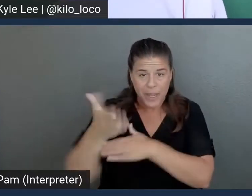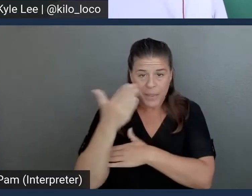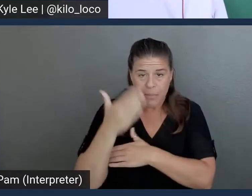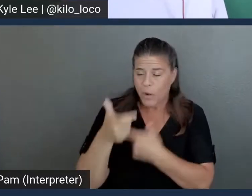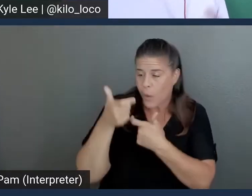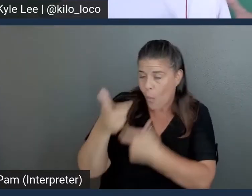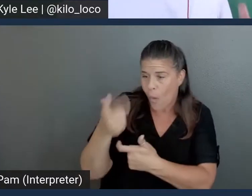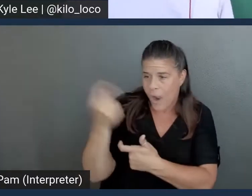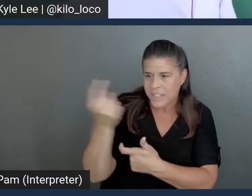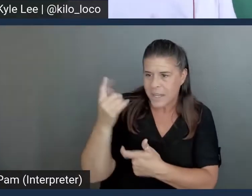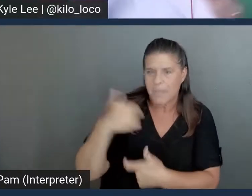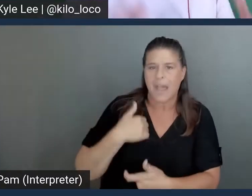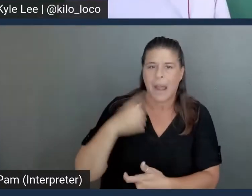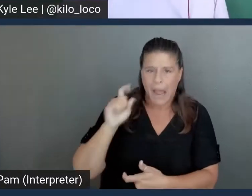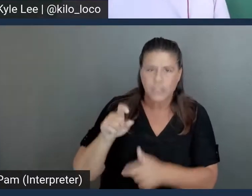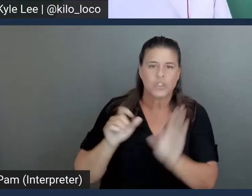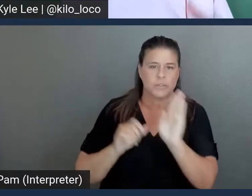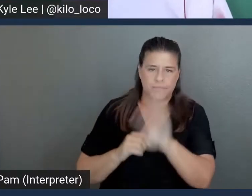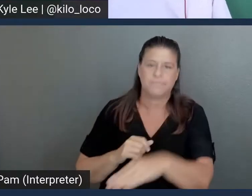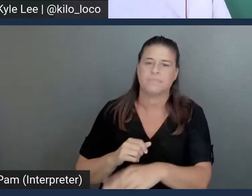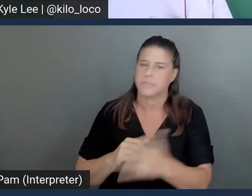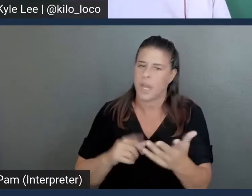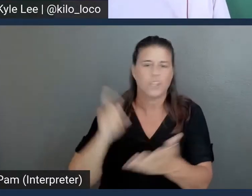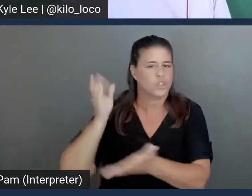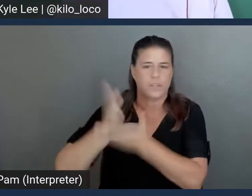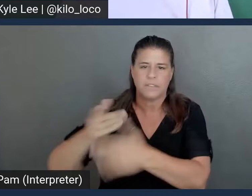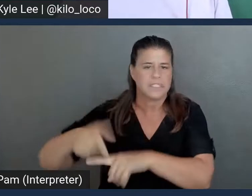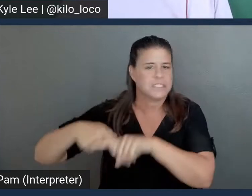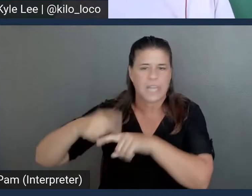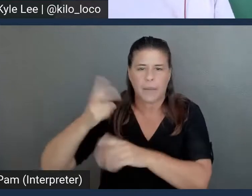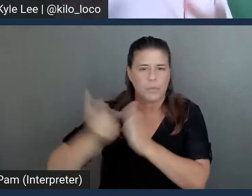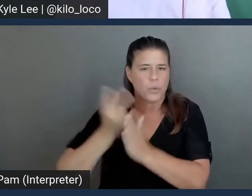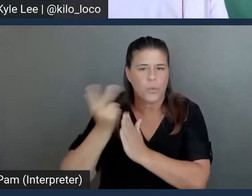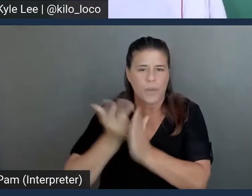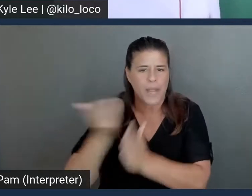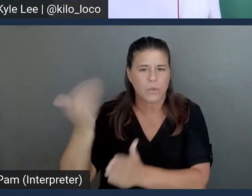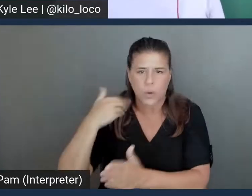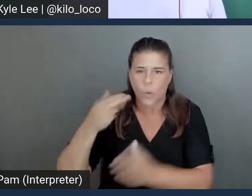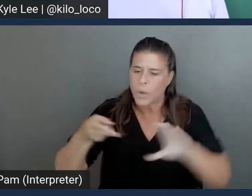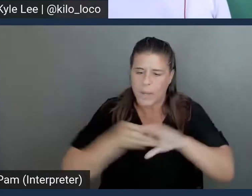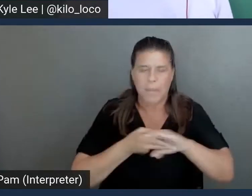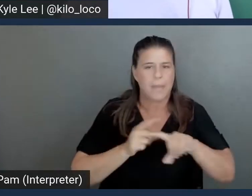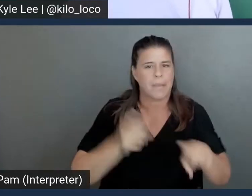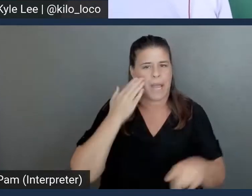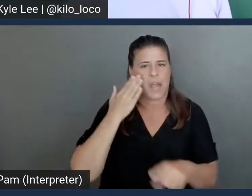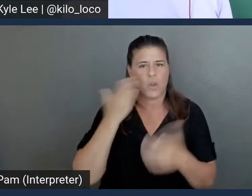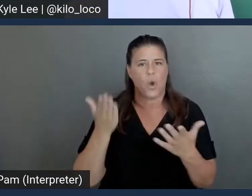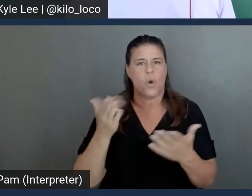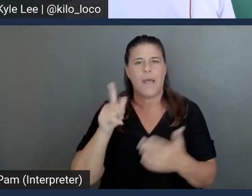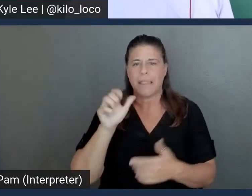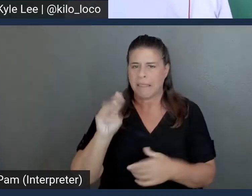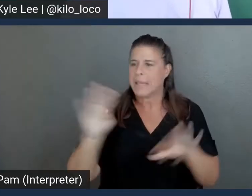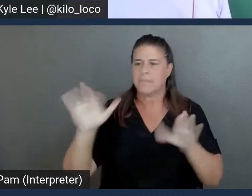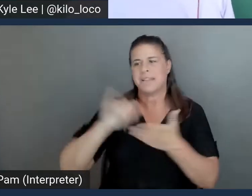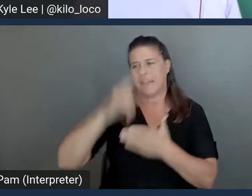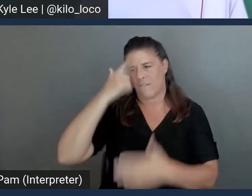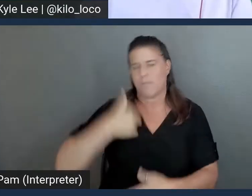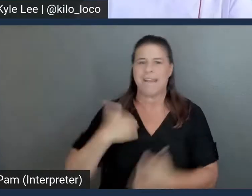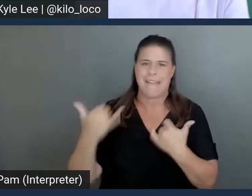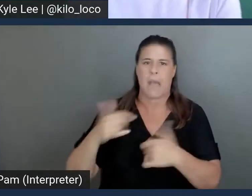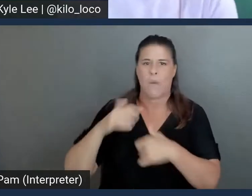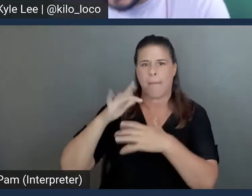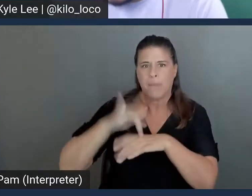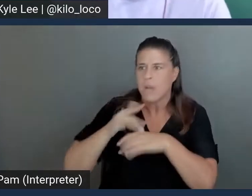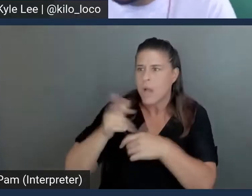watching something that I should have stopped like a couple of hours ago, I know that, hey, Liam did this to me. So yeah.